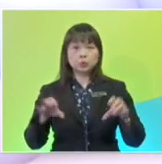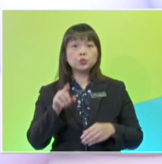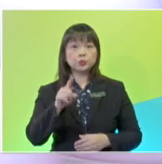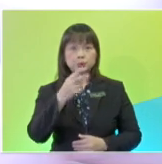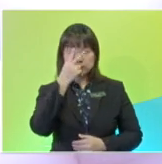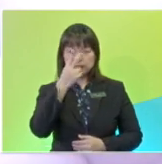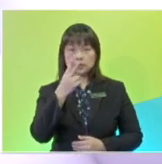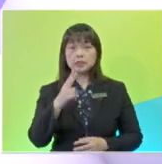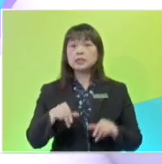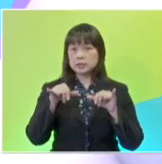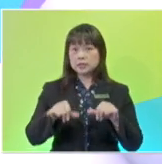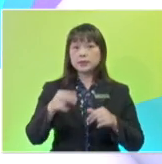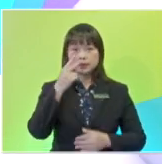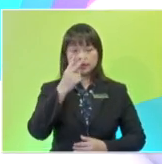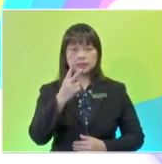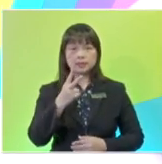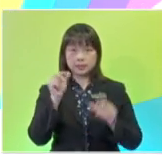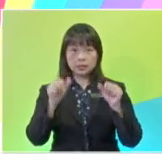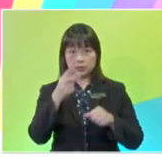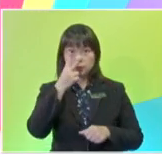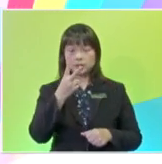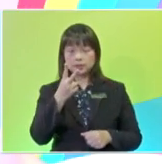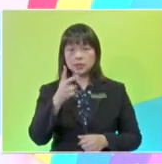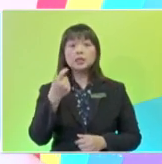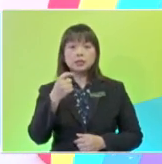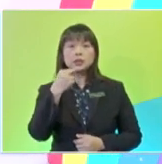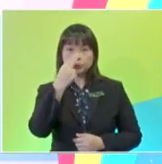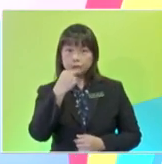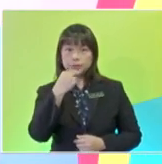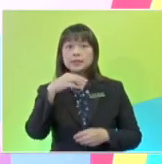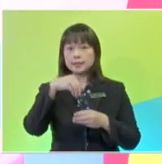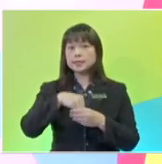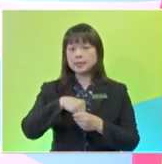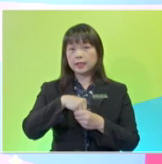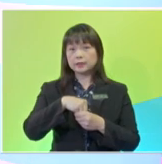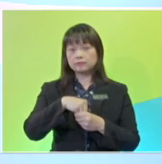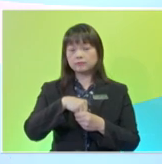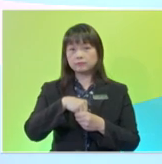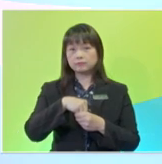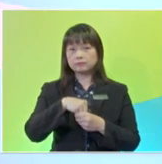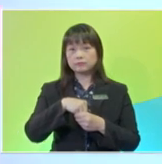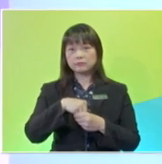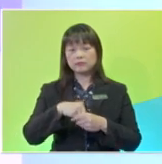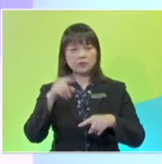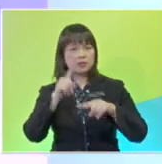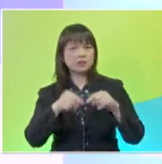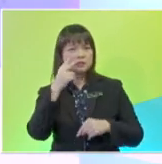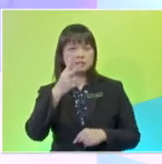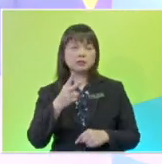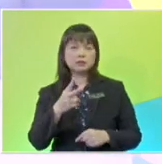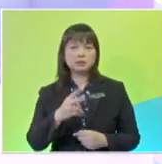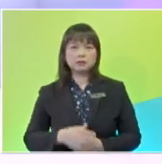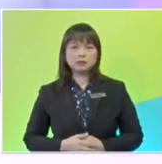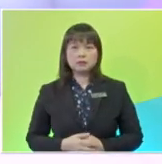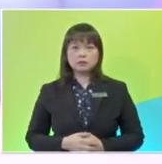inside? Do you still see the sugars? Looks like it has dissolved. Looks like I can't see any sugar, you know, the small,